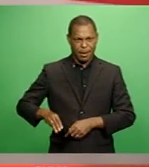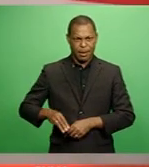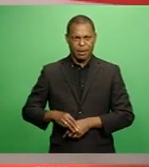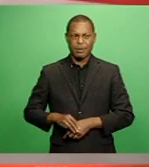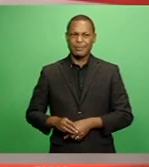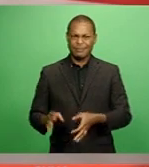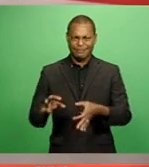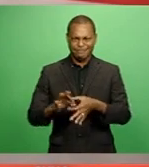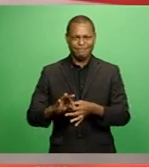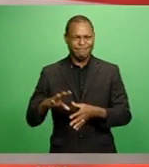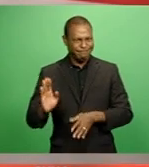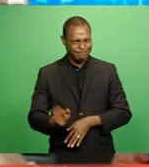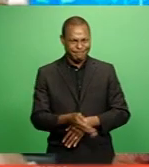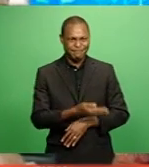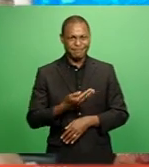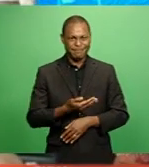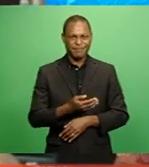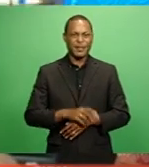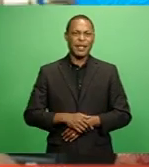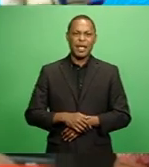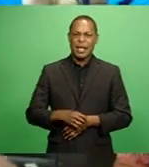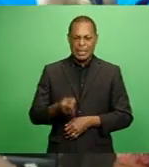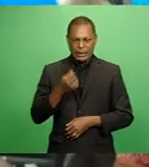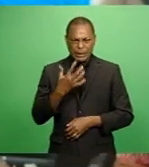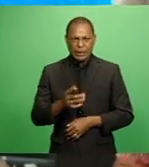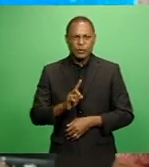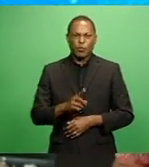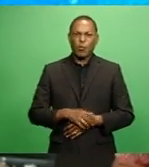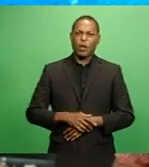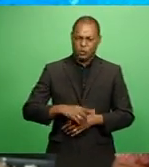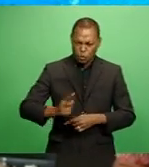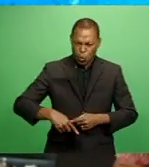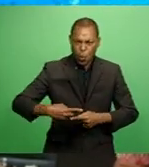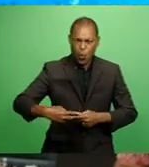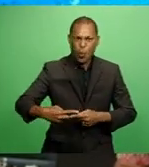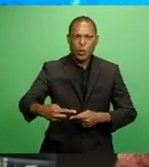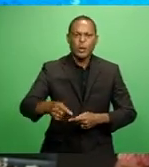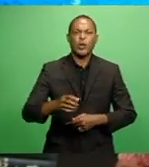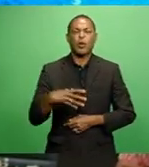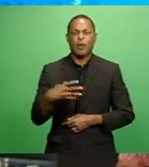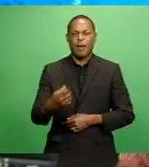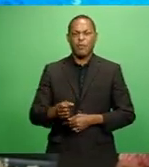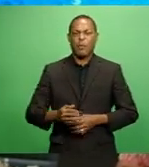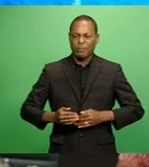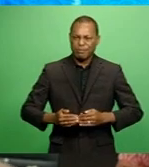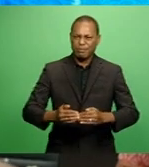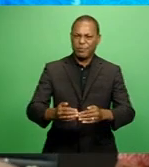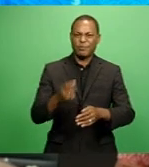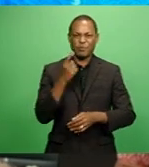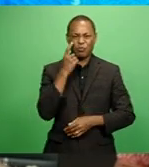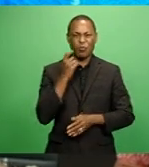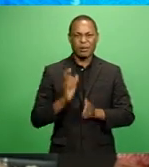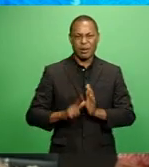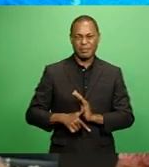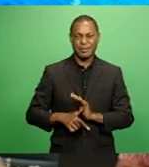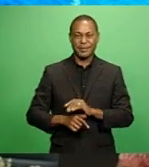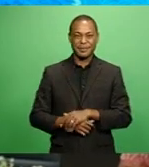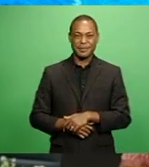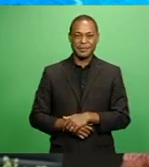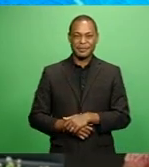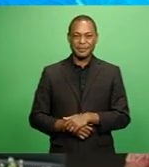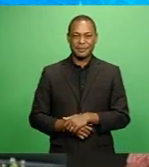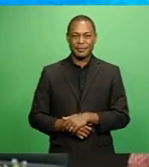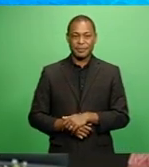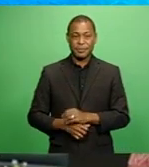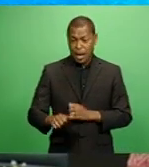Technical Assistance Centre, is proving invaluable as it continues to chart its way forward in these trying times. Of the areas